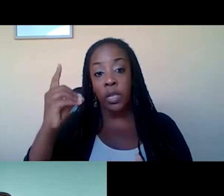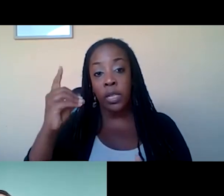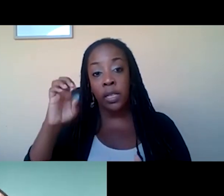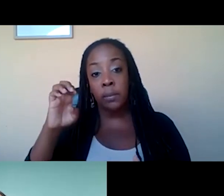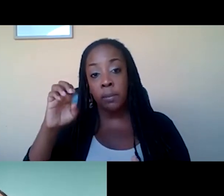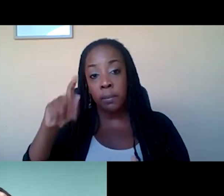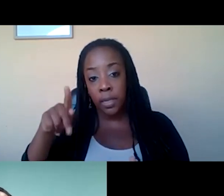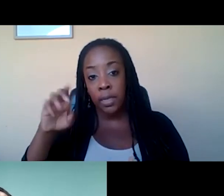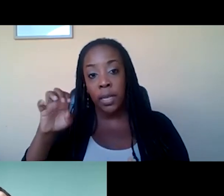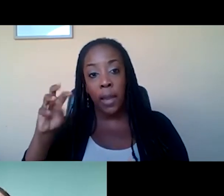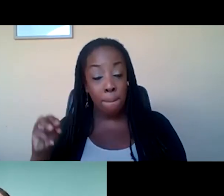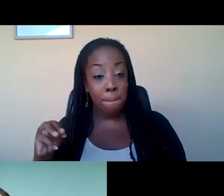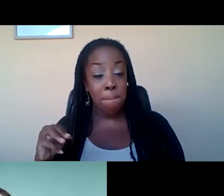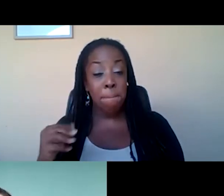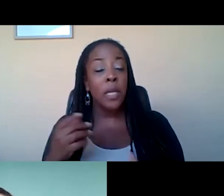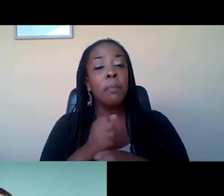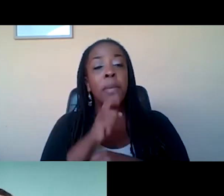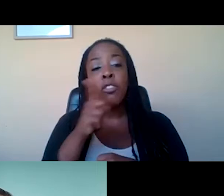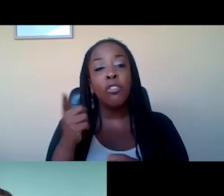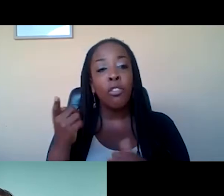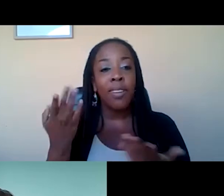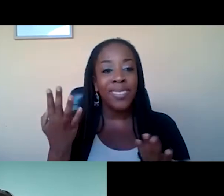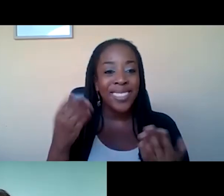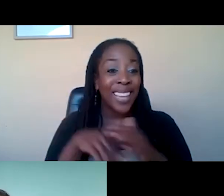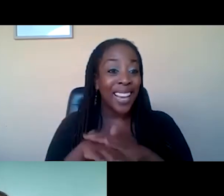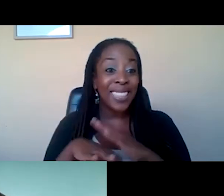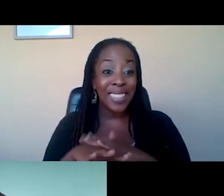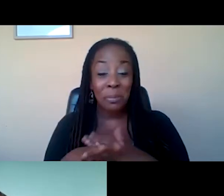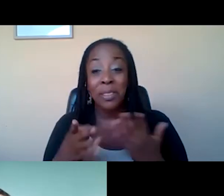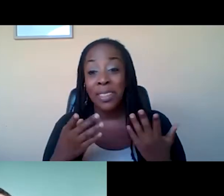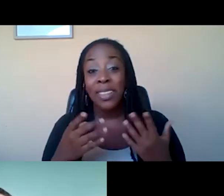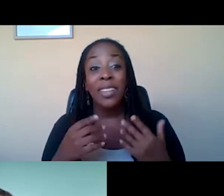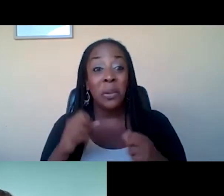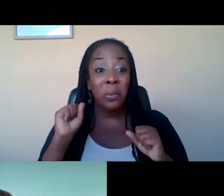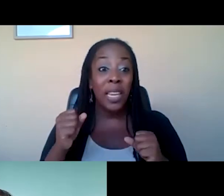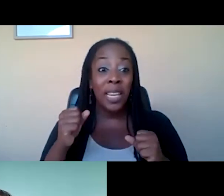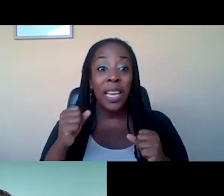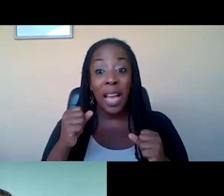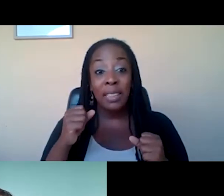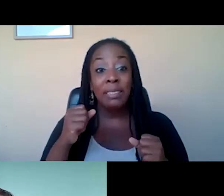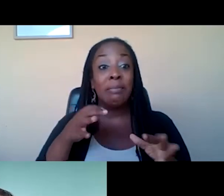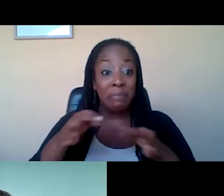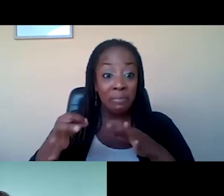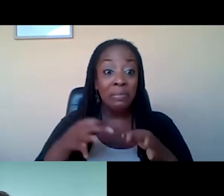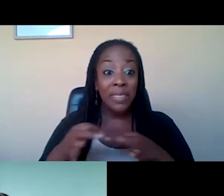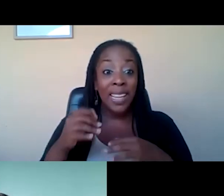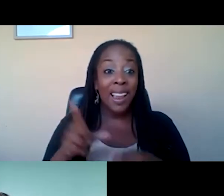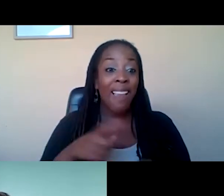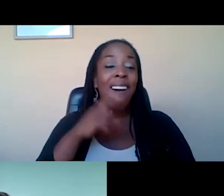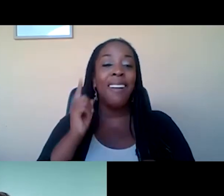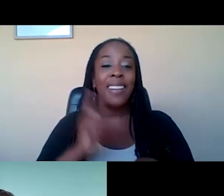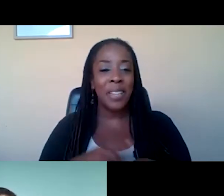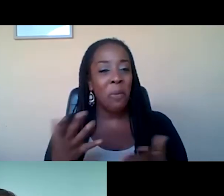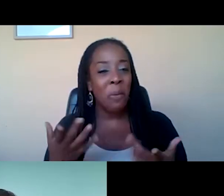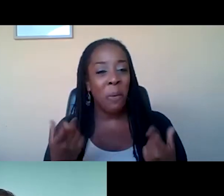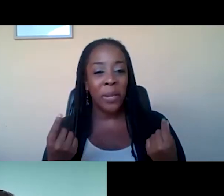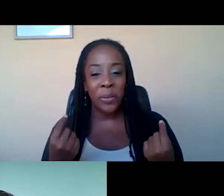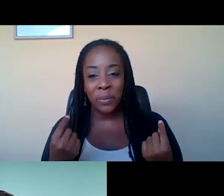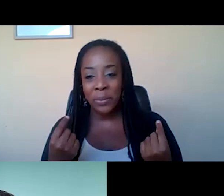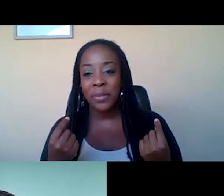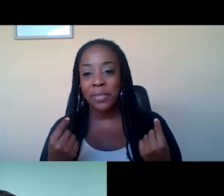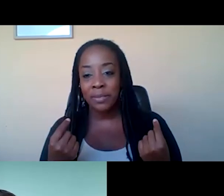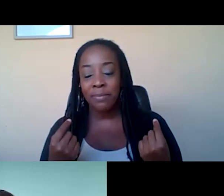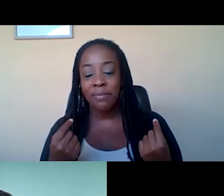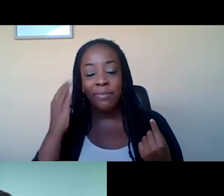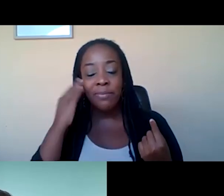accessible. So that's what, I mean, we could go on and on about what we do in this space. However, given